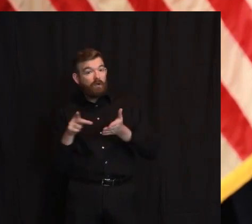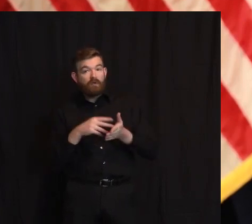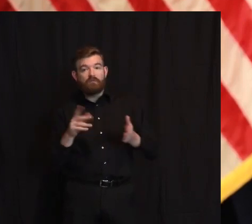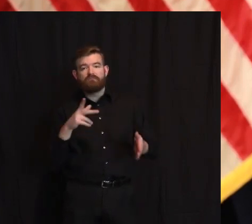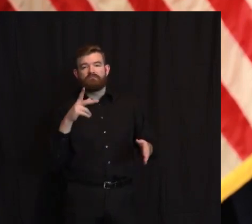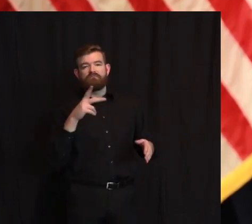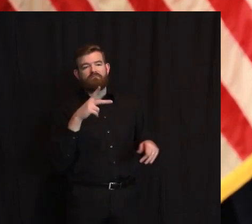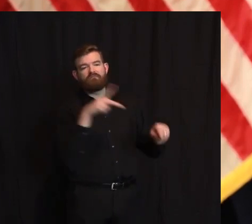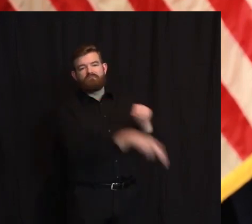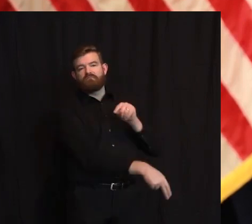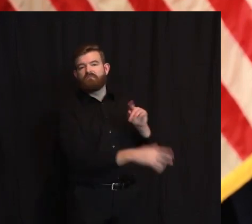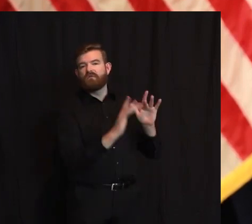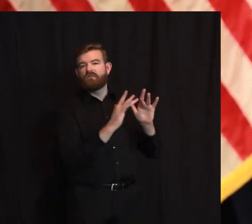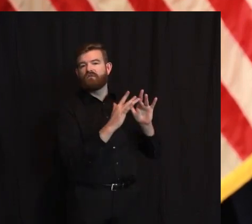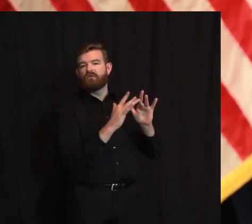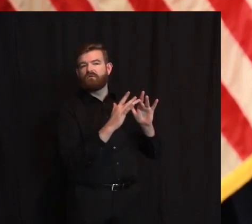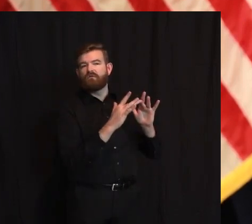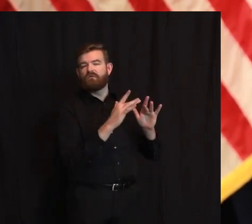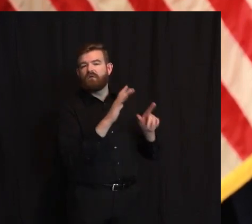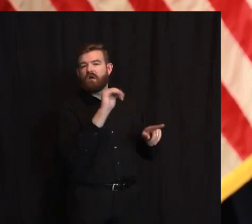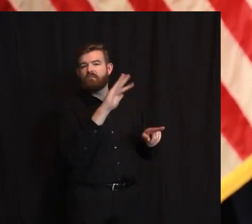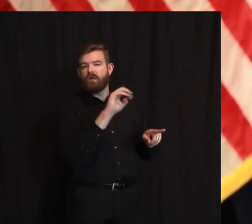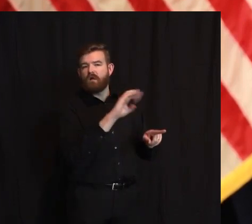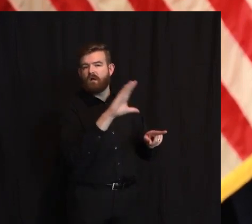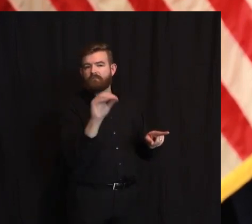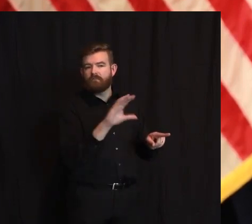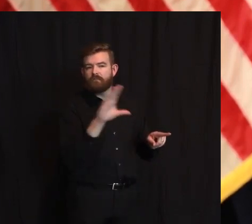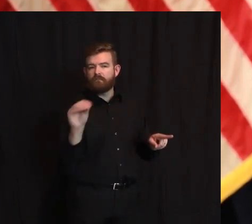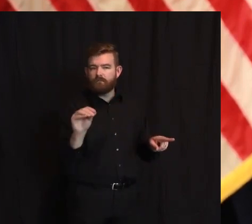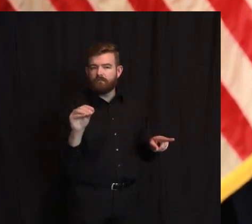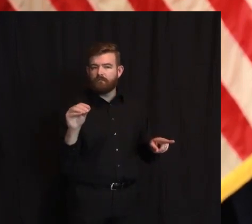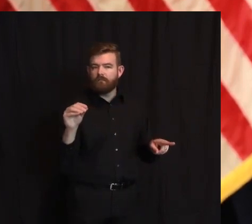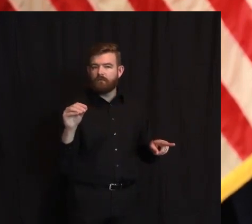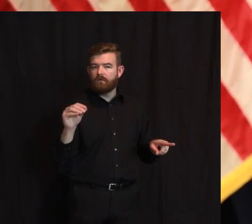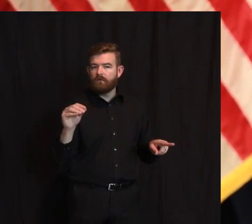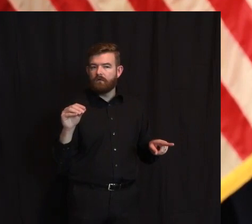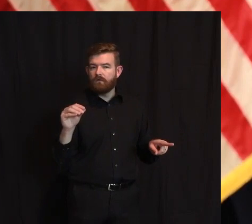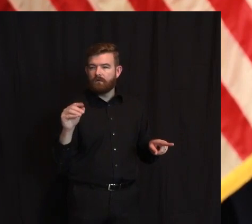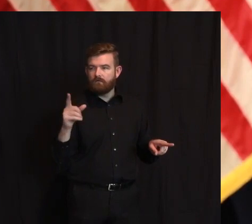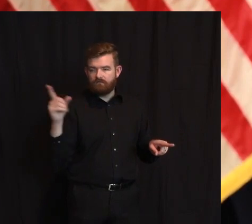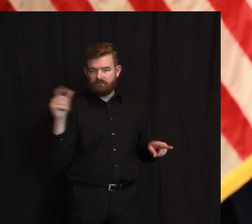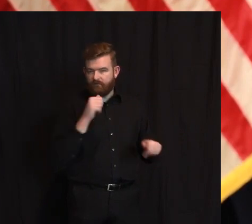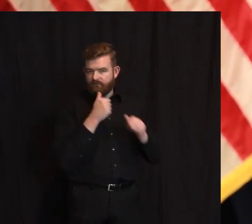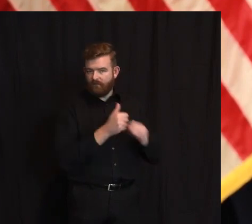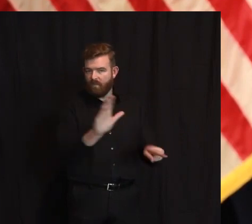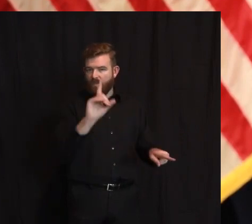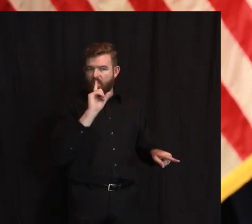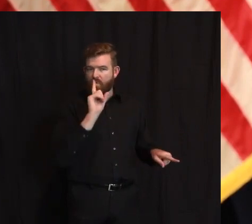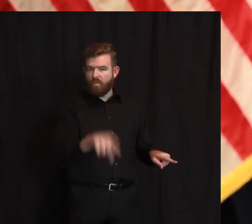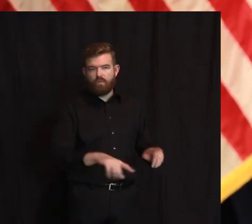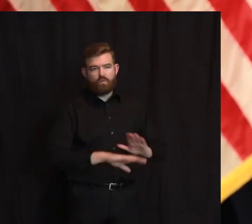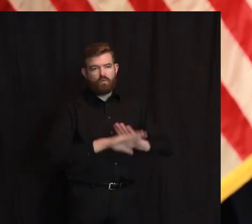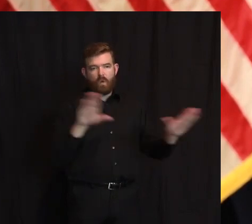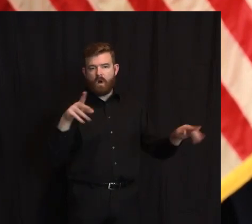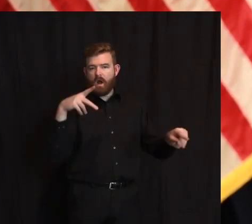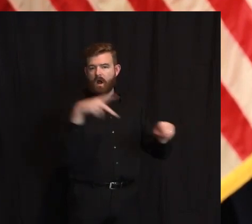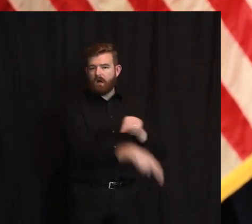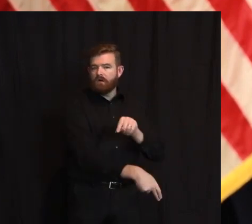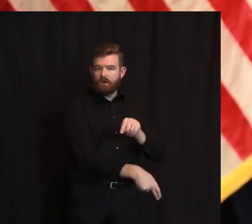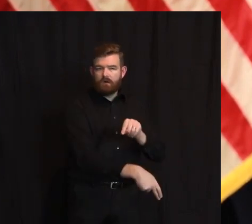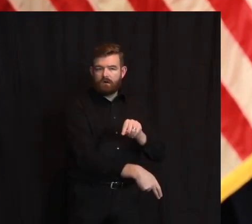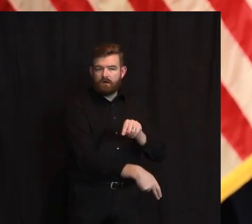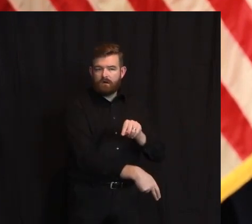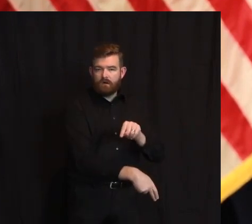name those 2, and what's your message to them? And then finally, on some of the election changes, you've made some